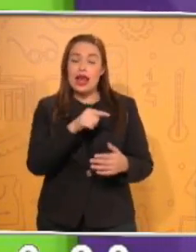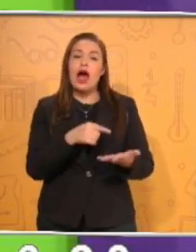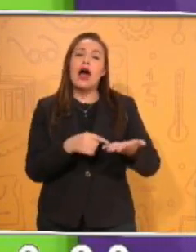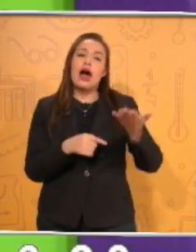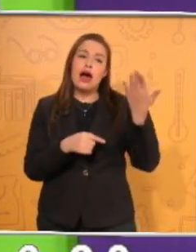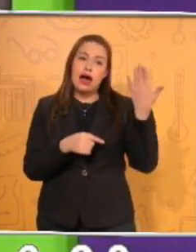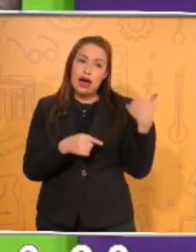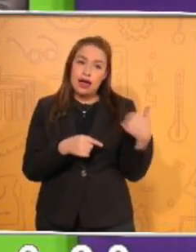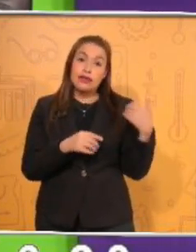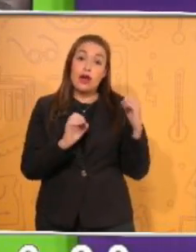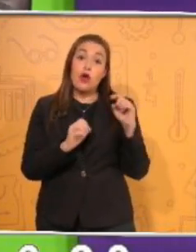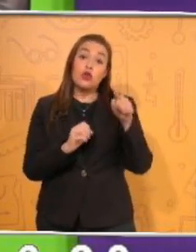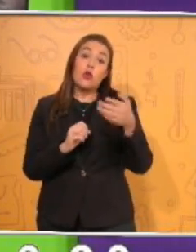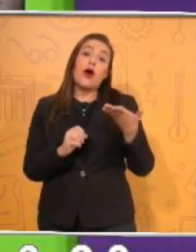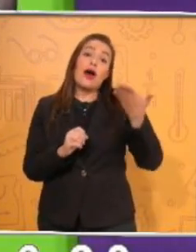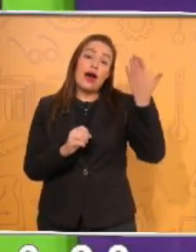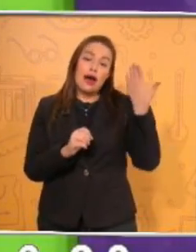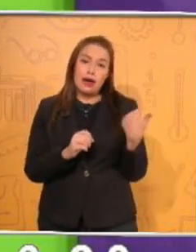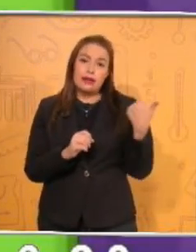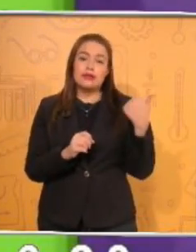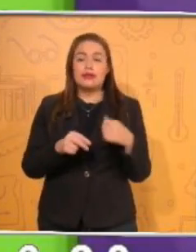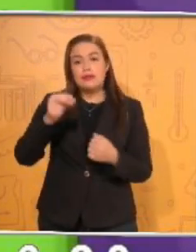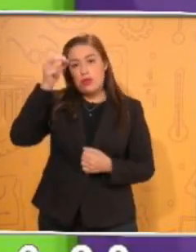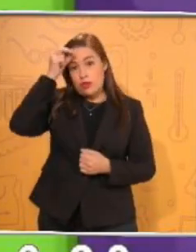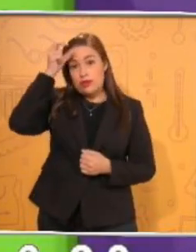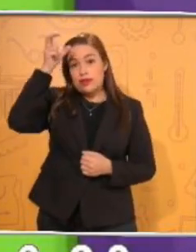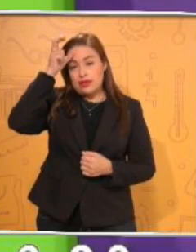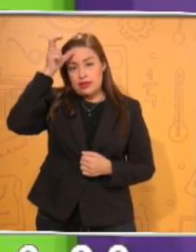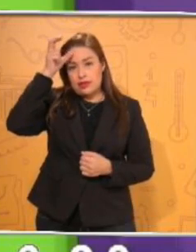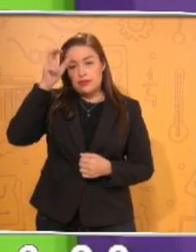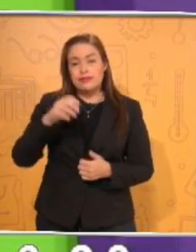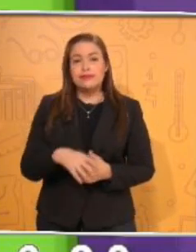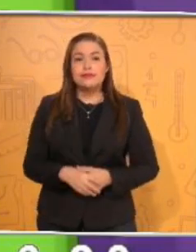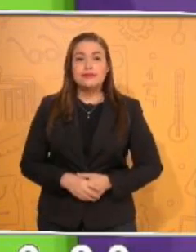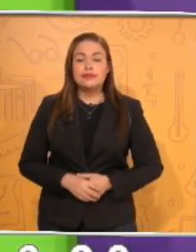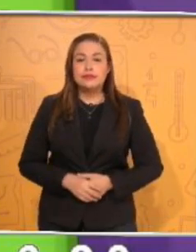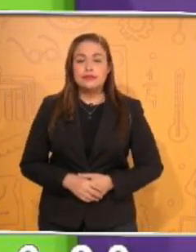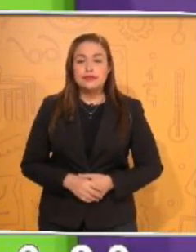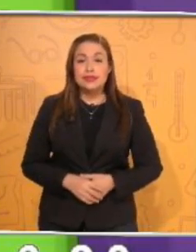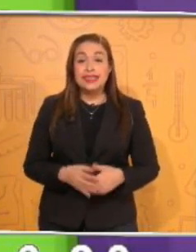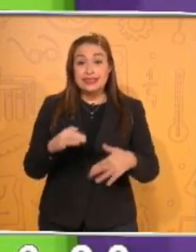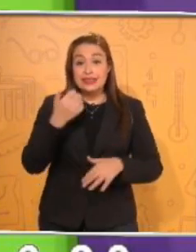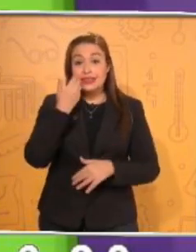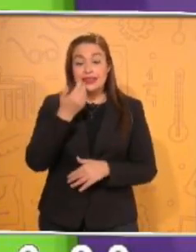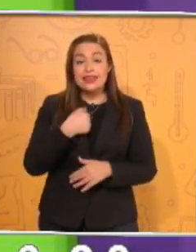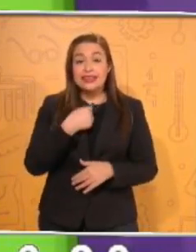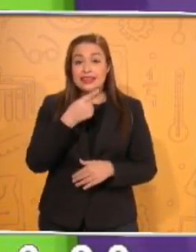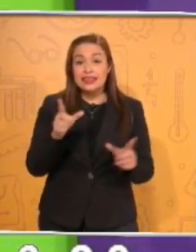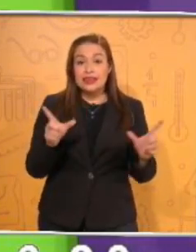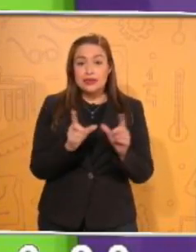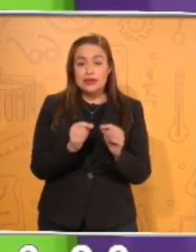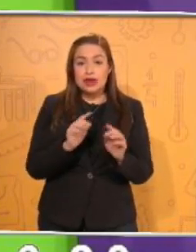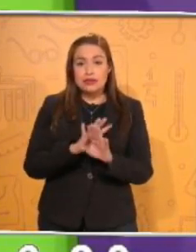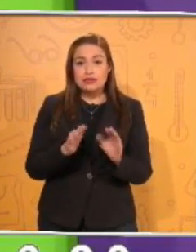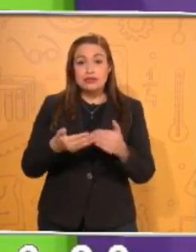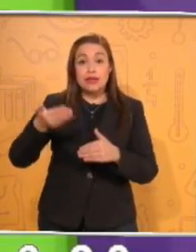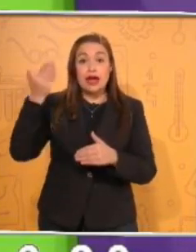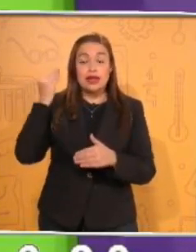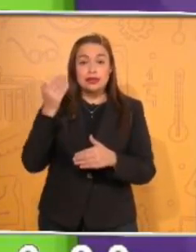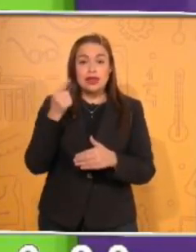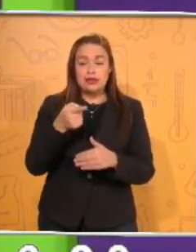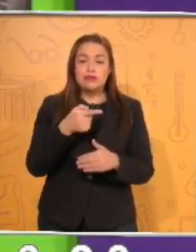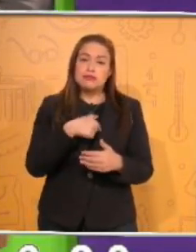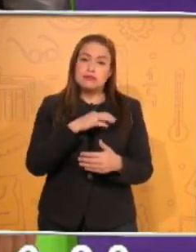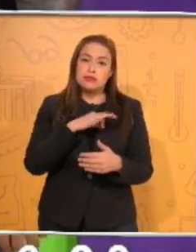you were intelligent. Are, but if I want to refer in past, I have to memorize, that is